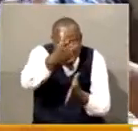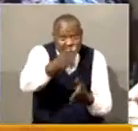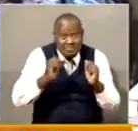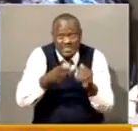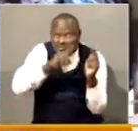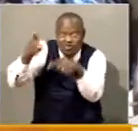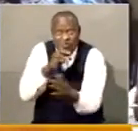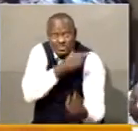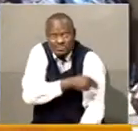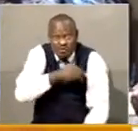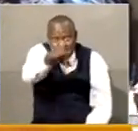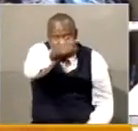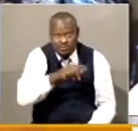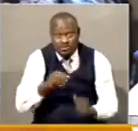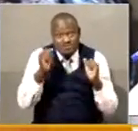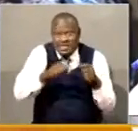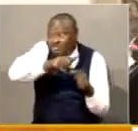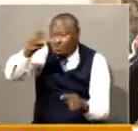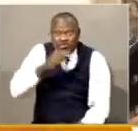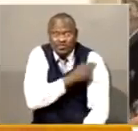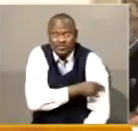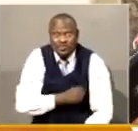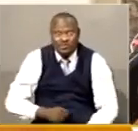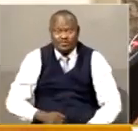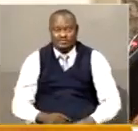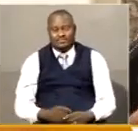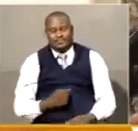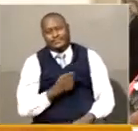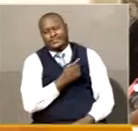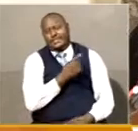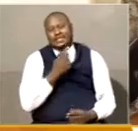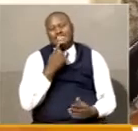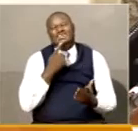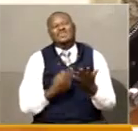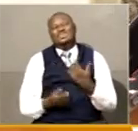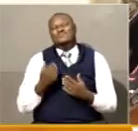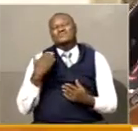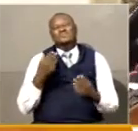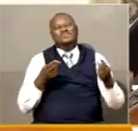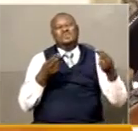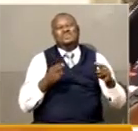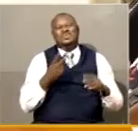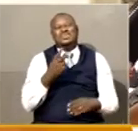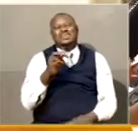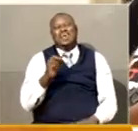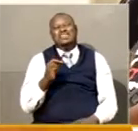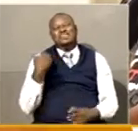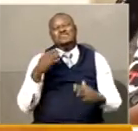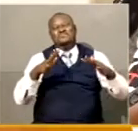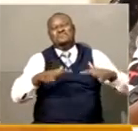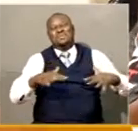psychological help. Okay? Stella Nyanzi is saying that what happened here on the 28th in